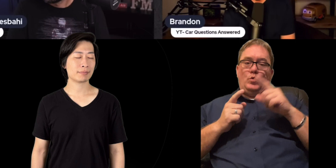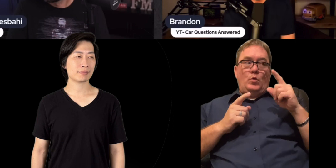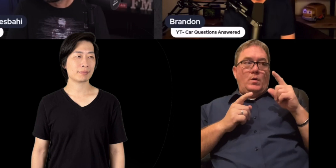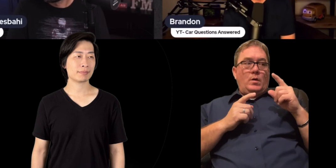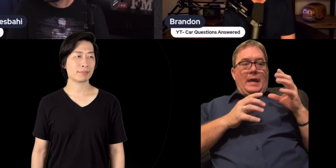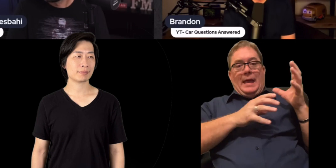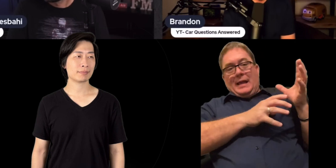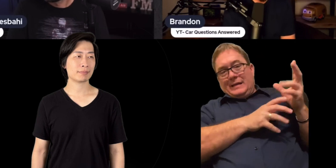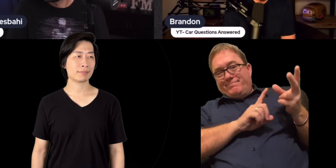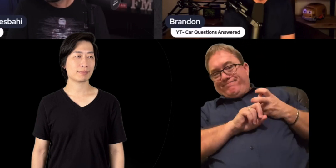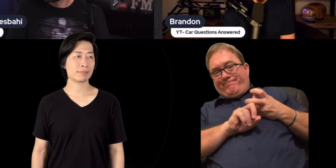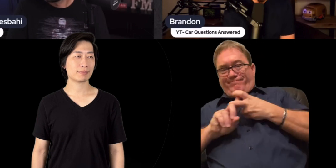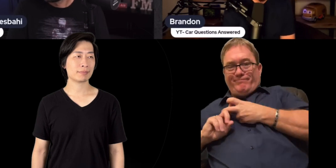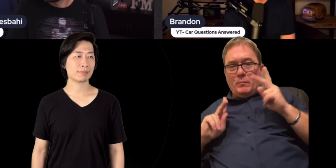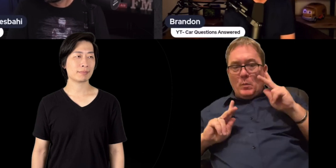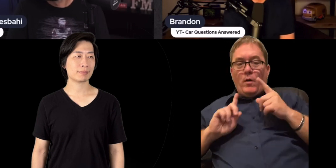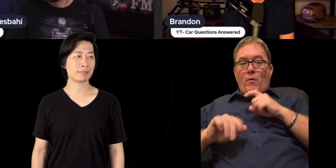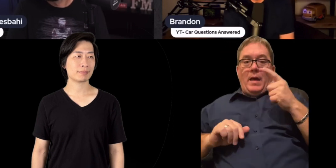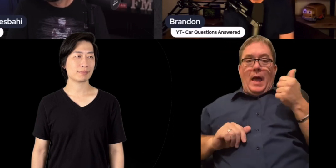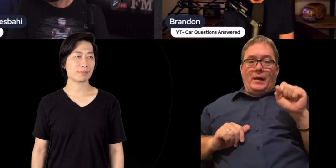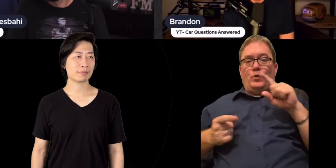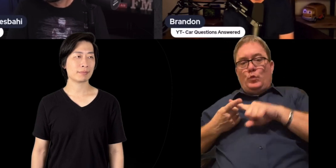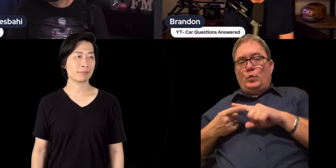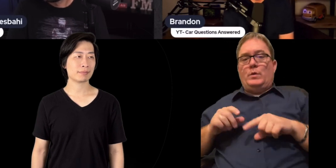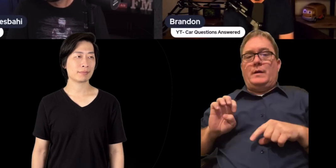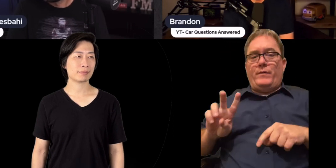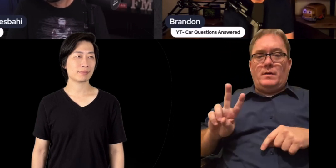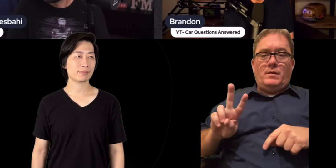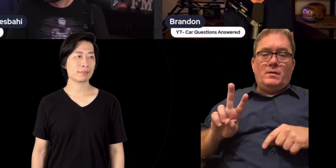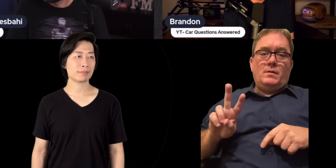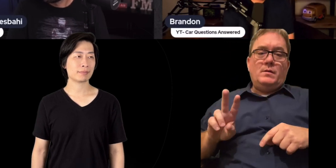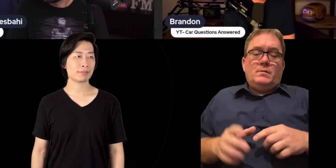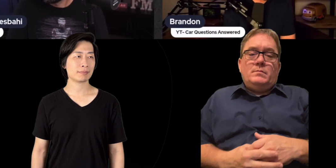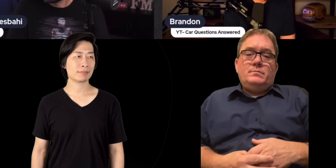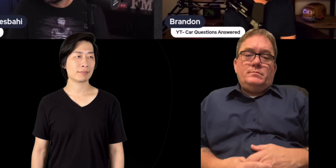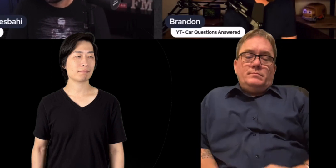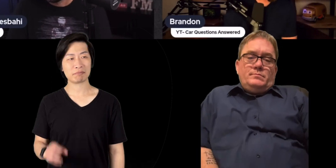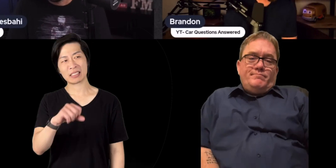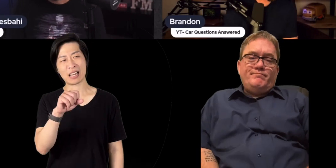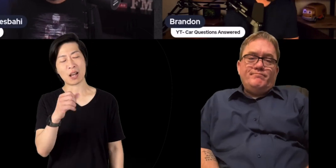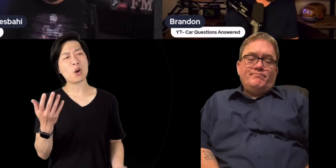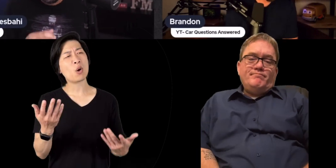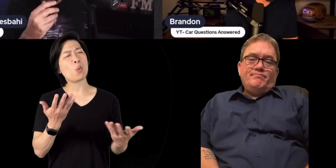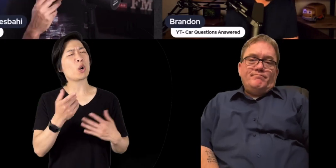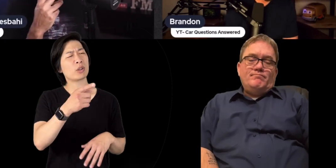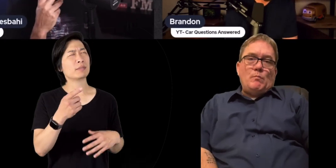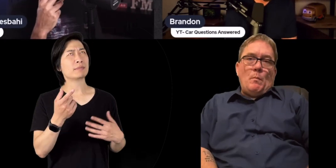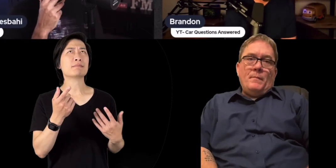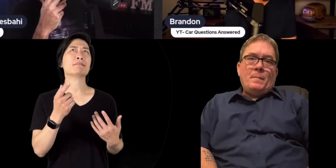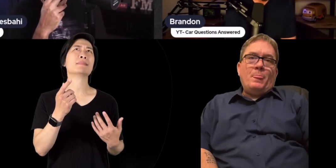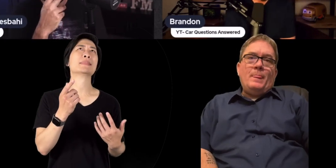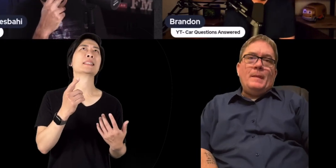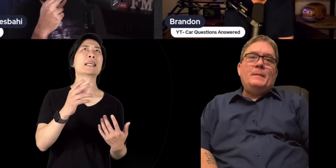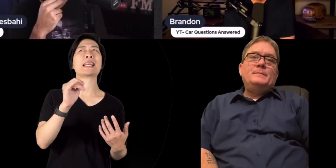from the safety of gas to be able to actually charge. Yeah. What do you think? So if you